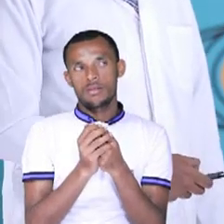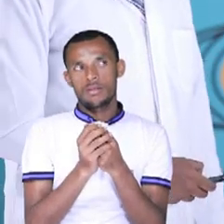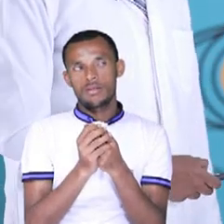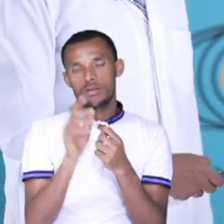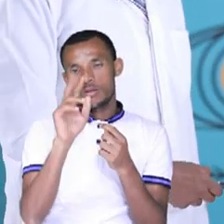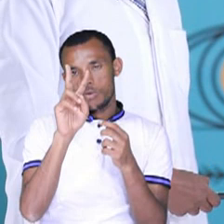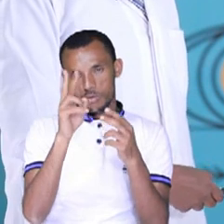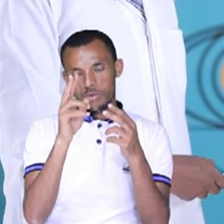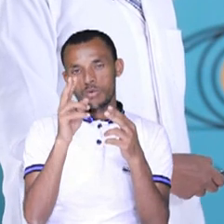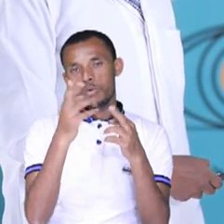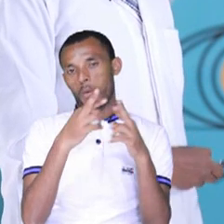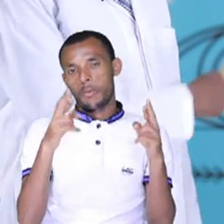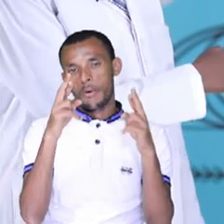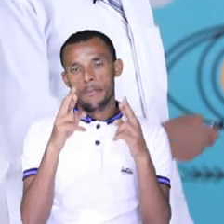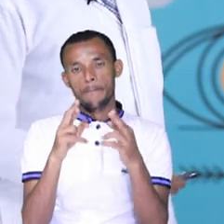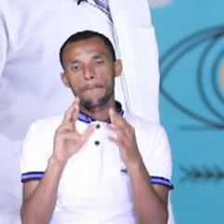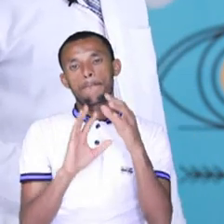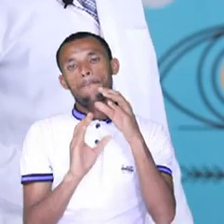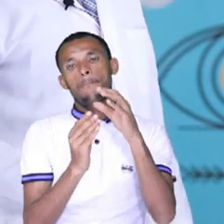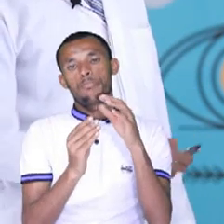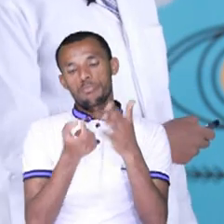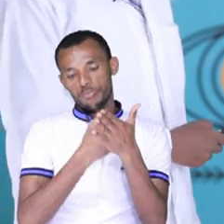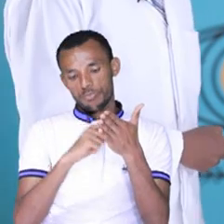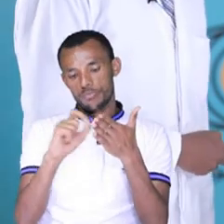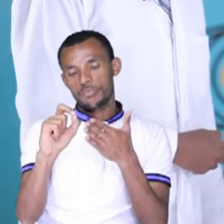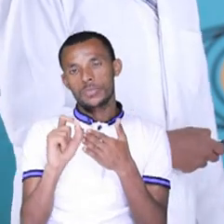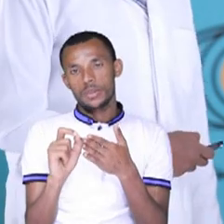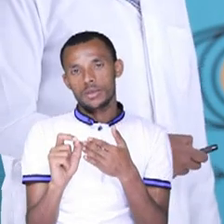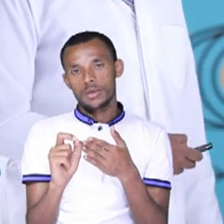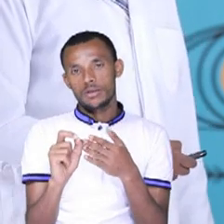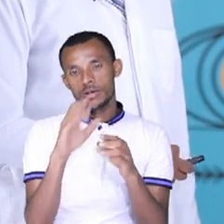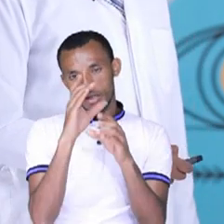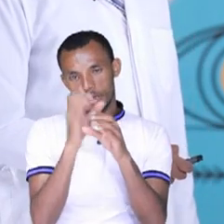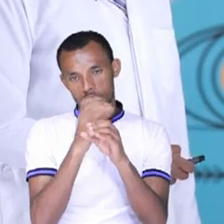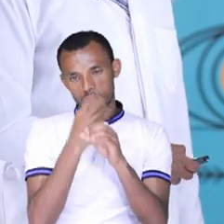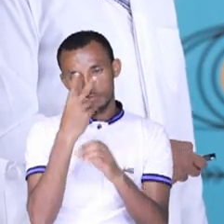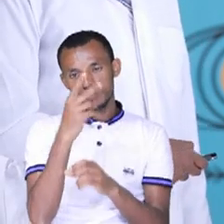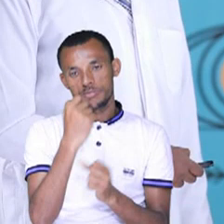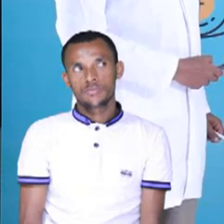2 normal bulbs to be selected. You can write, see the calculation here.